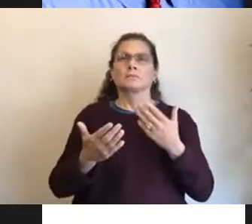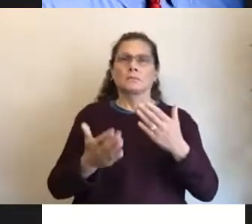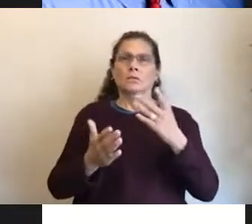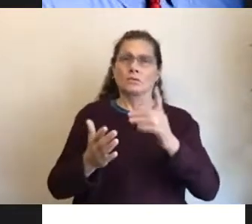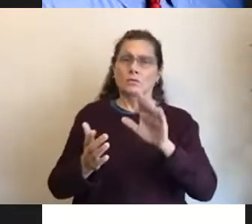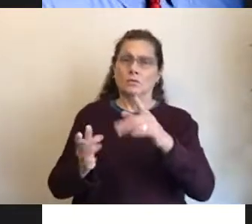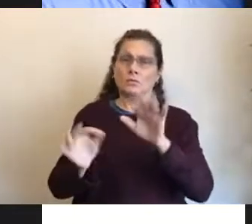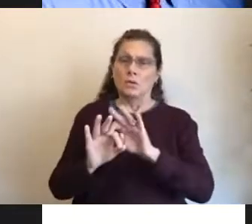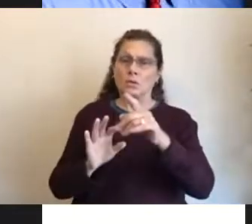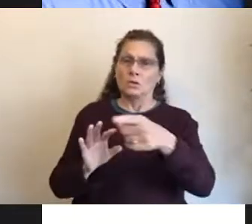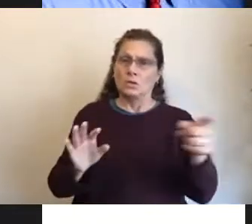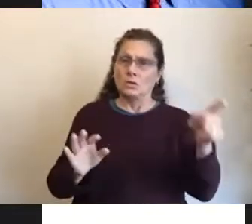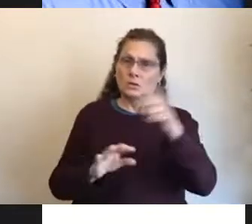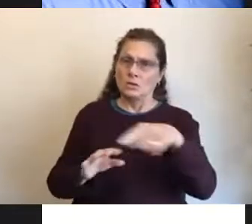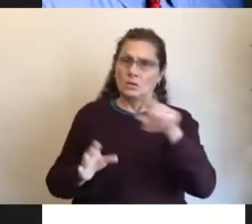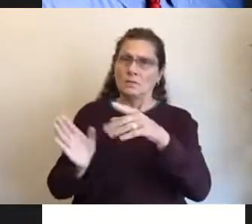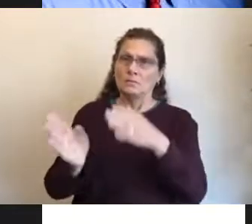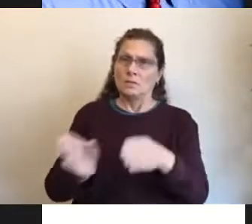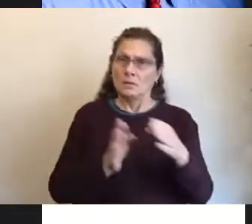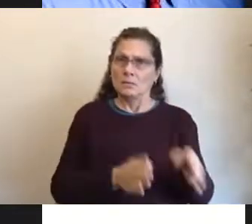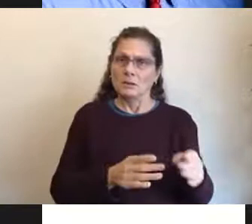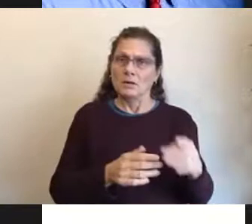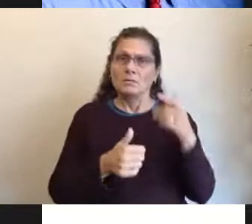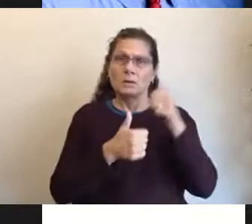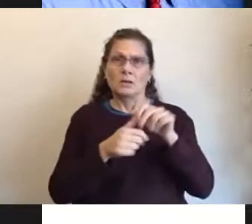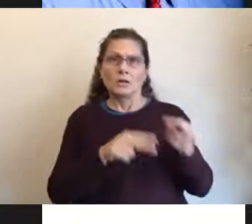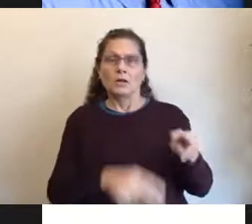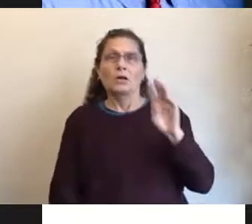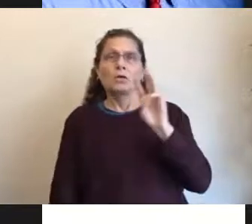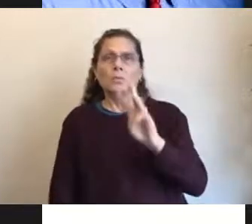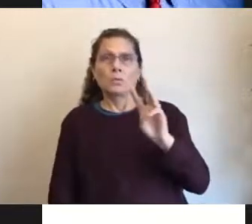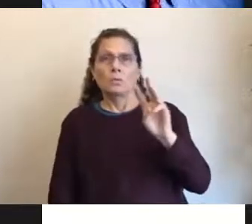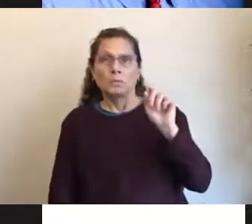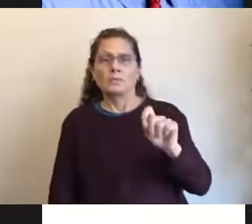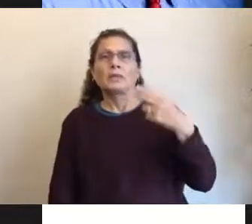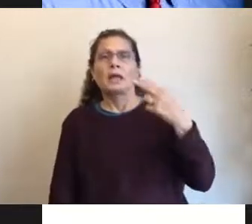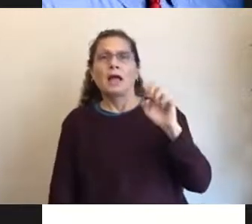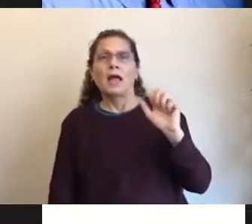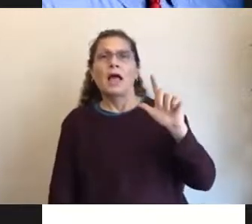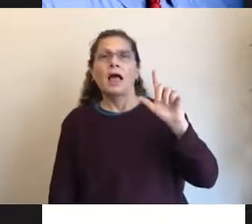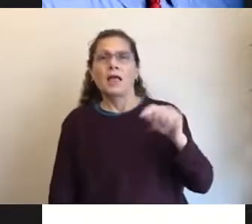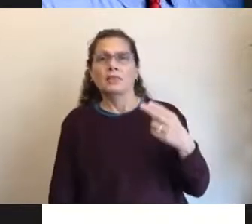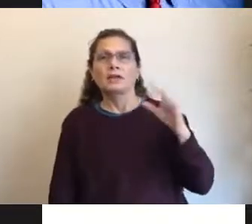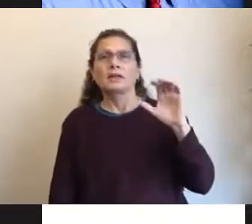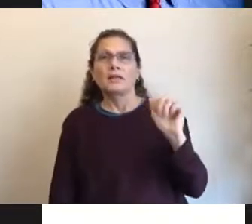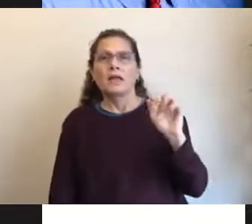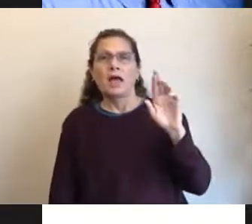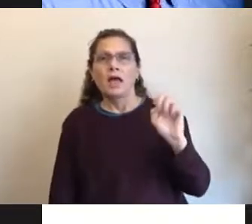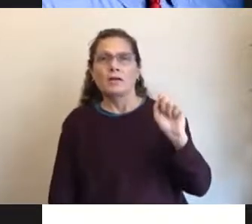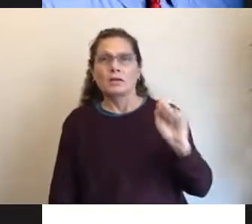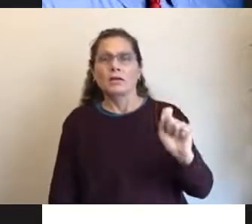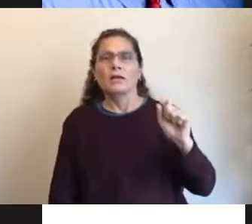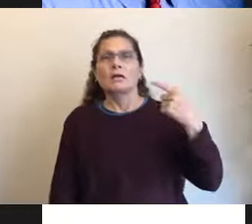through healthcare.gov or when working with an enrollment assister to help them determine their eligibility for